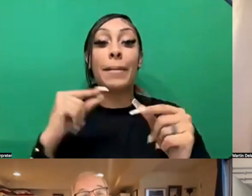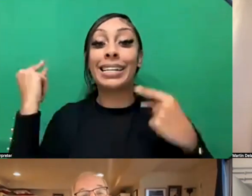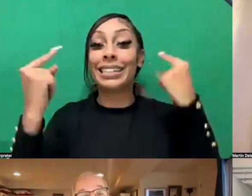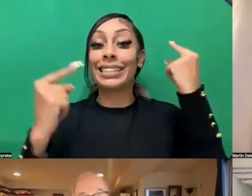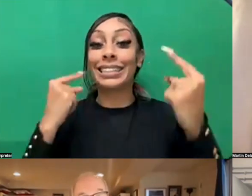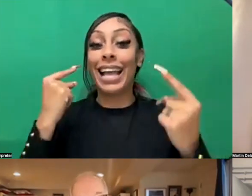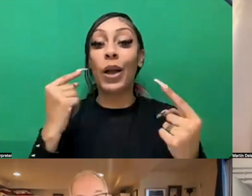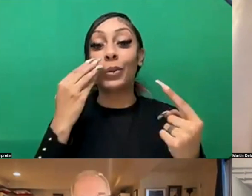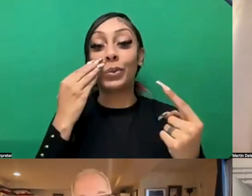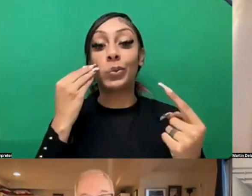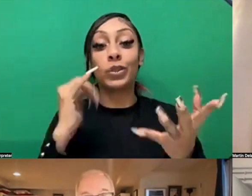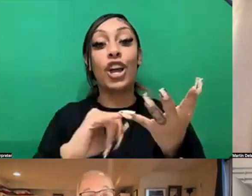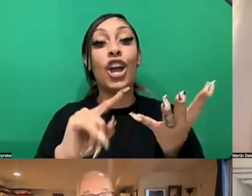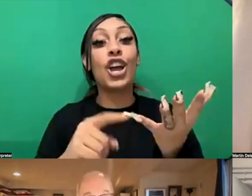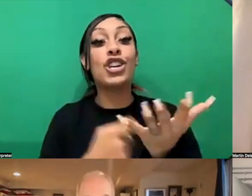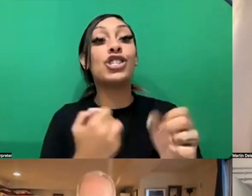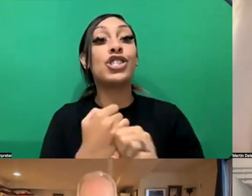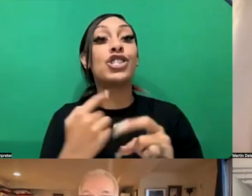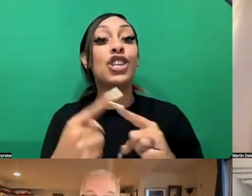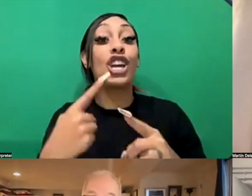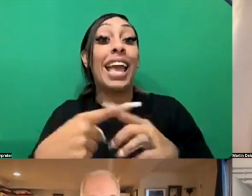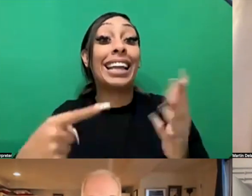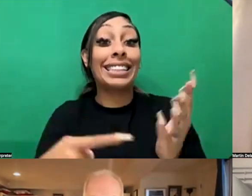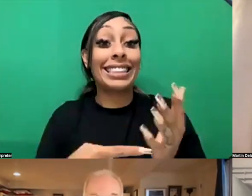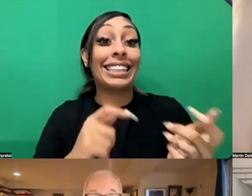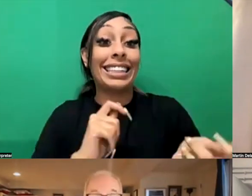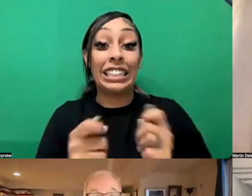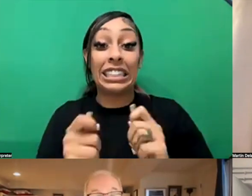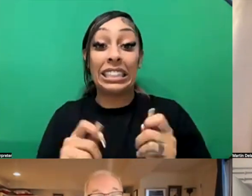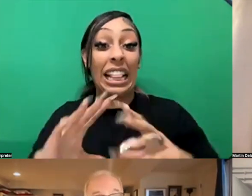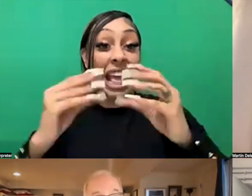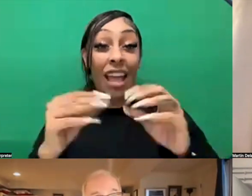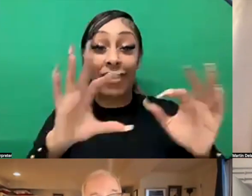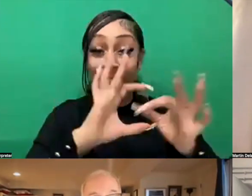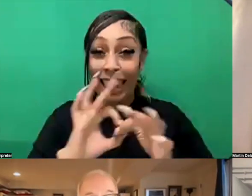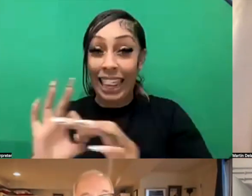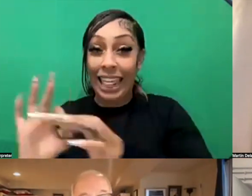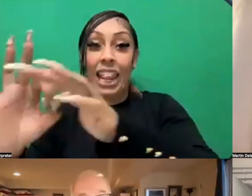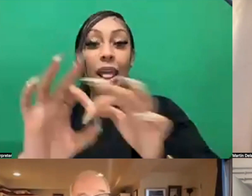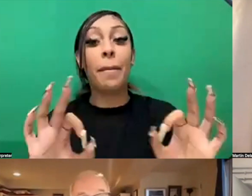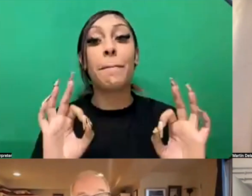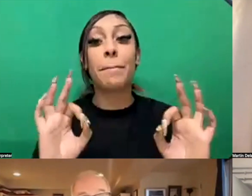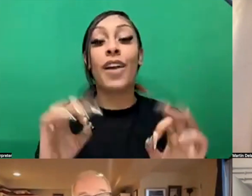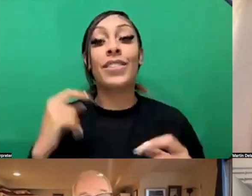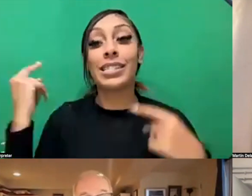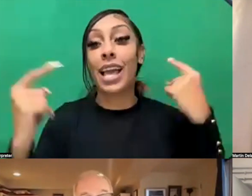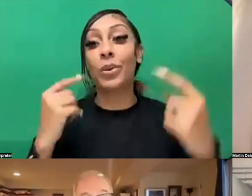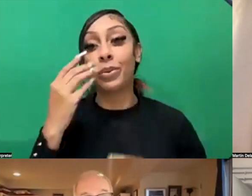XT library for LinnStrument. And then at that point, everything just works perfectly together. Right, we've got a